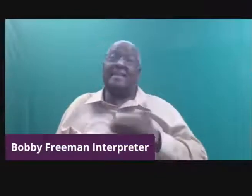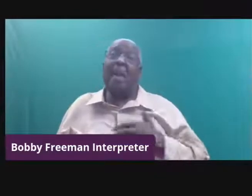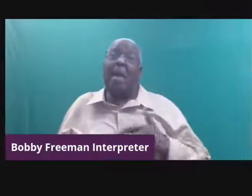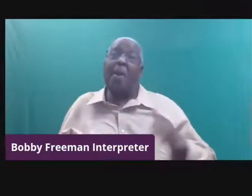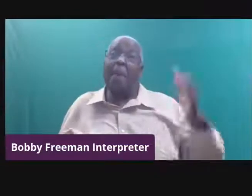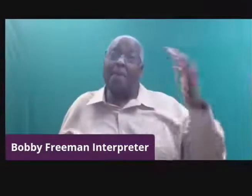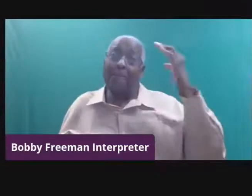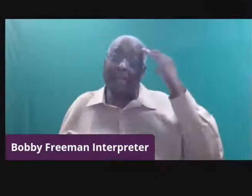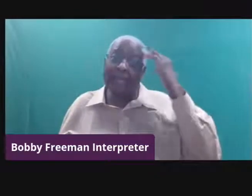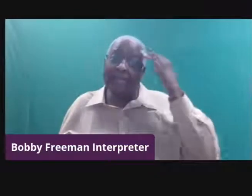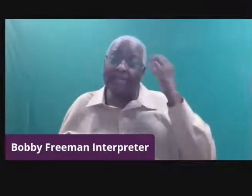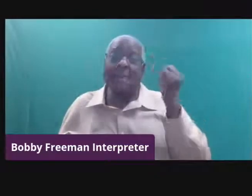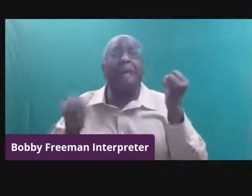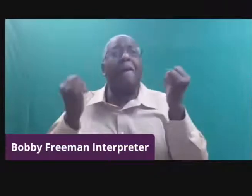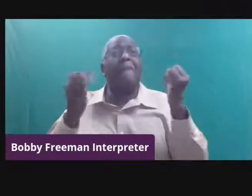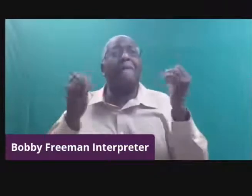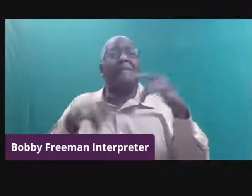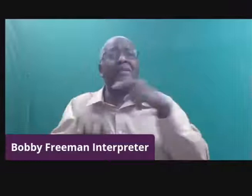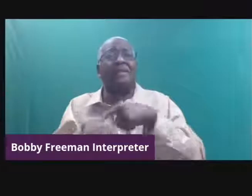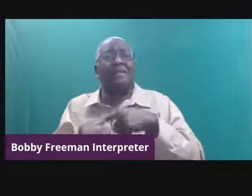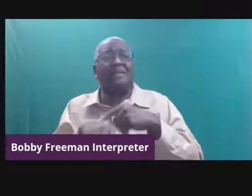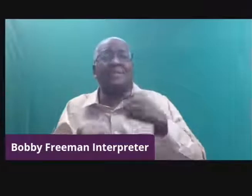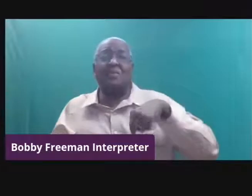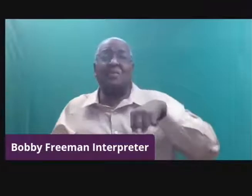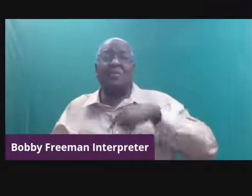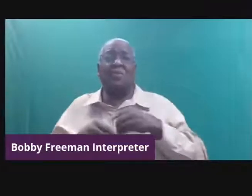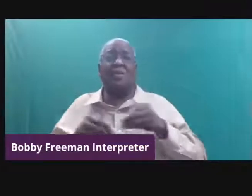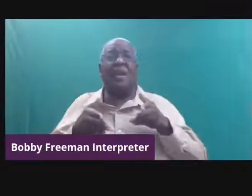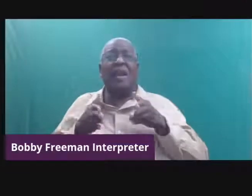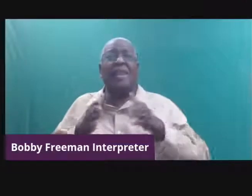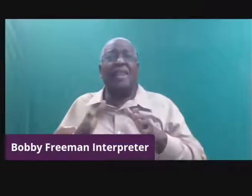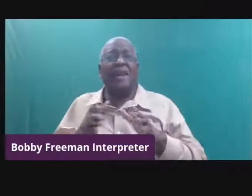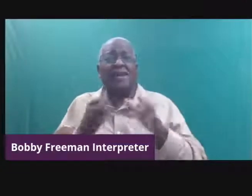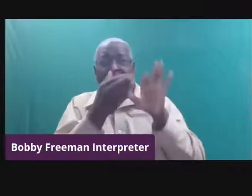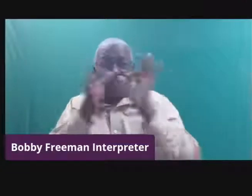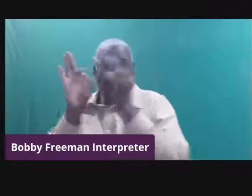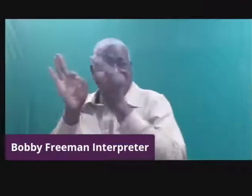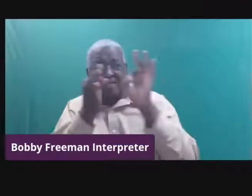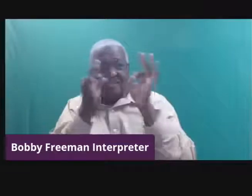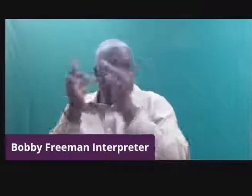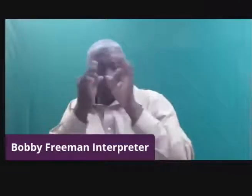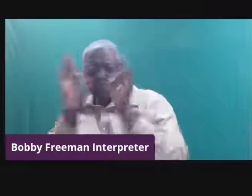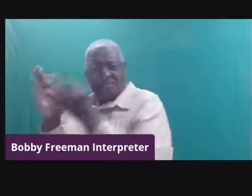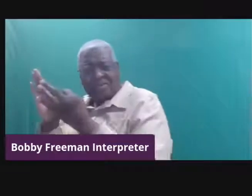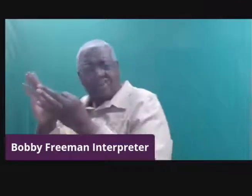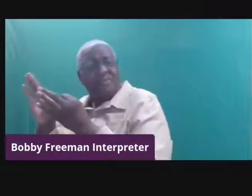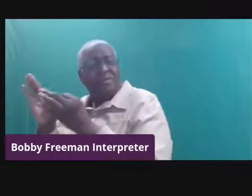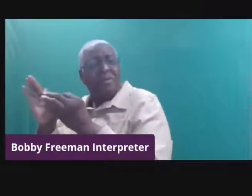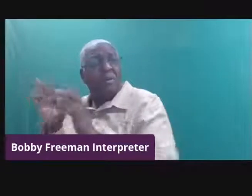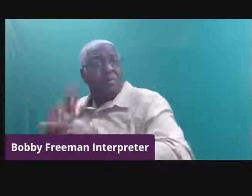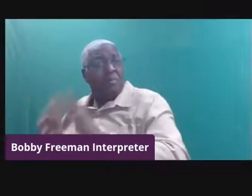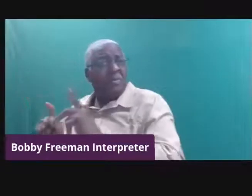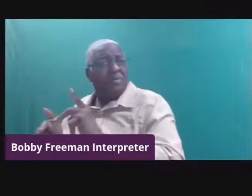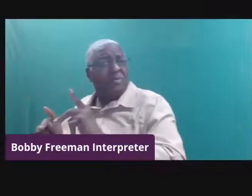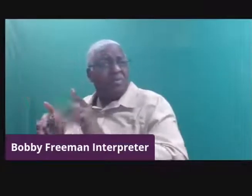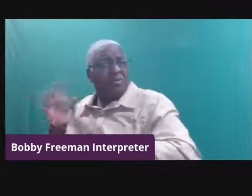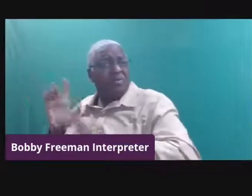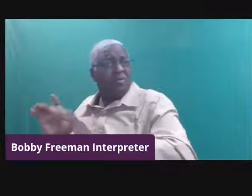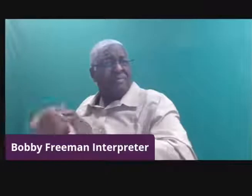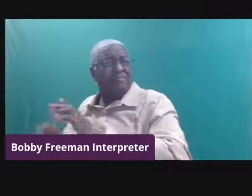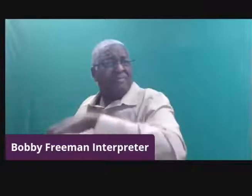And too many times we allow the distractions of the world, the distractions of what people are doing around